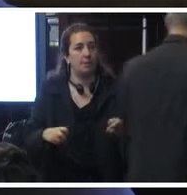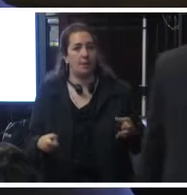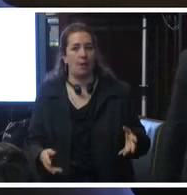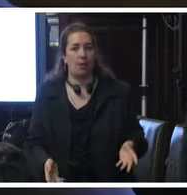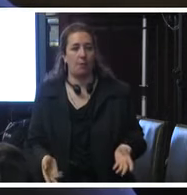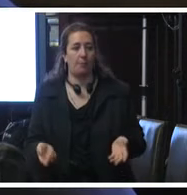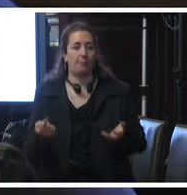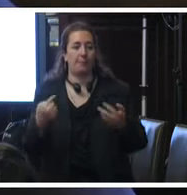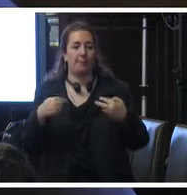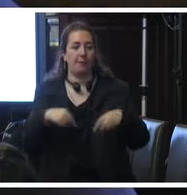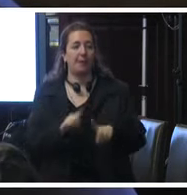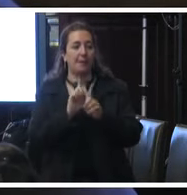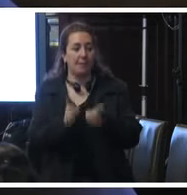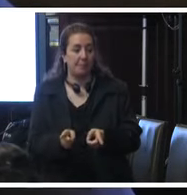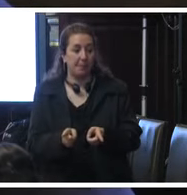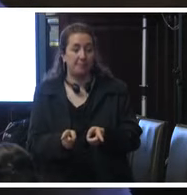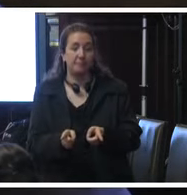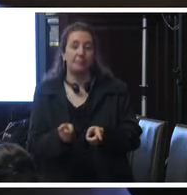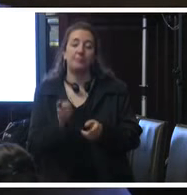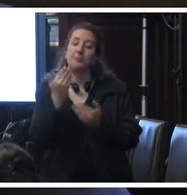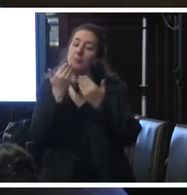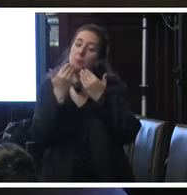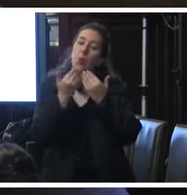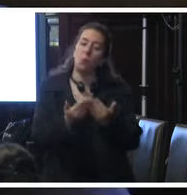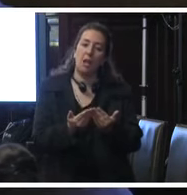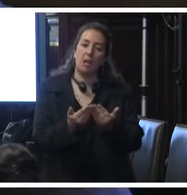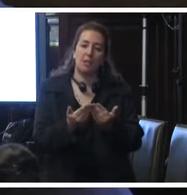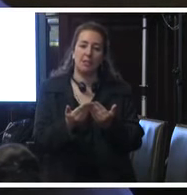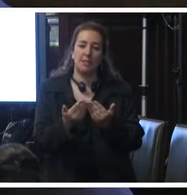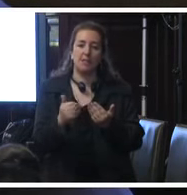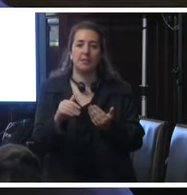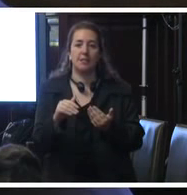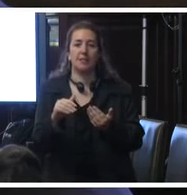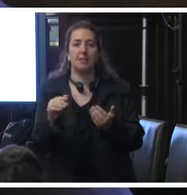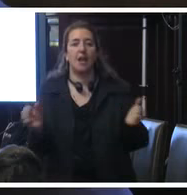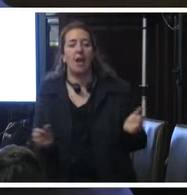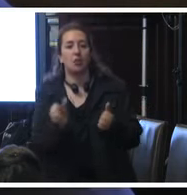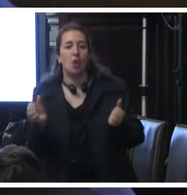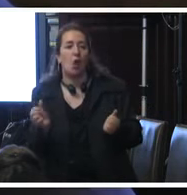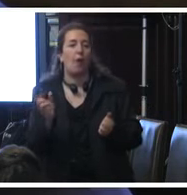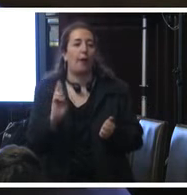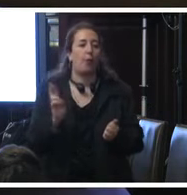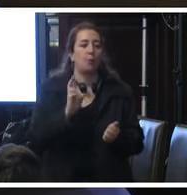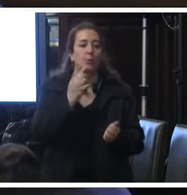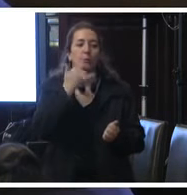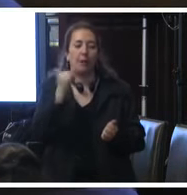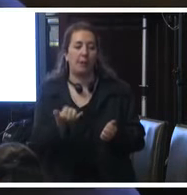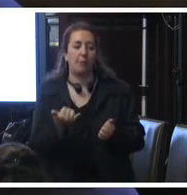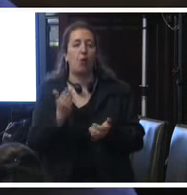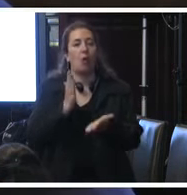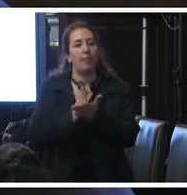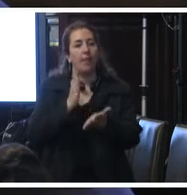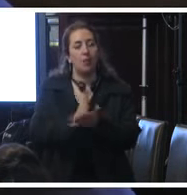can give more accurate responses? And we'd also like to ask you whether you